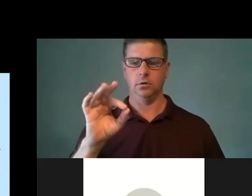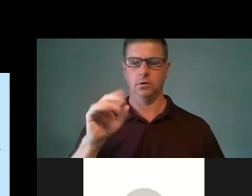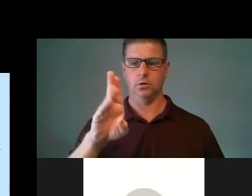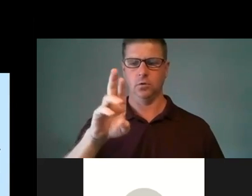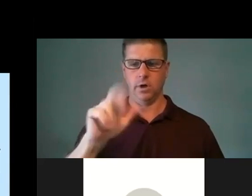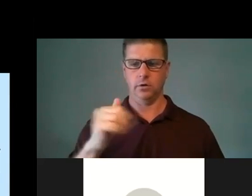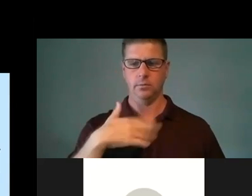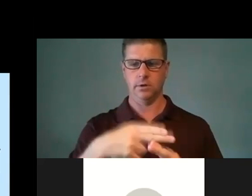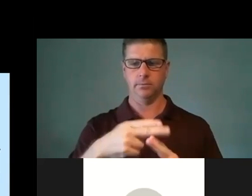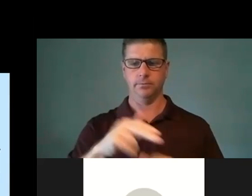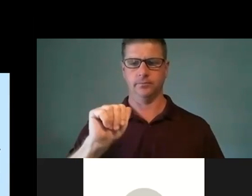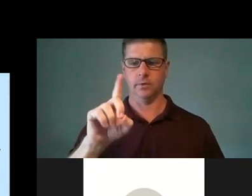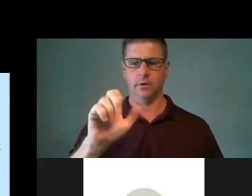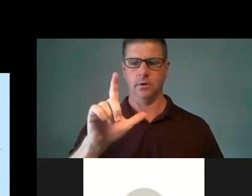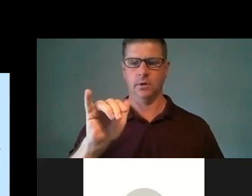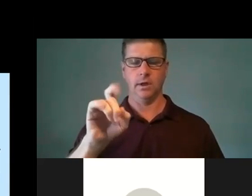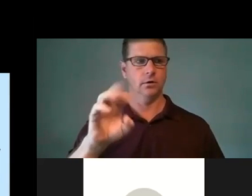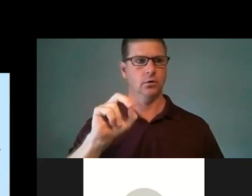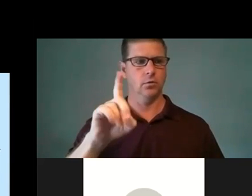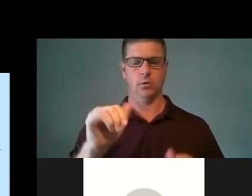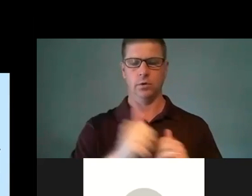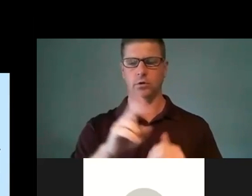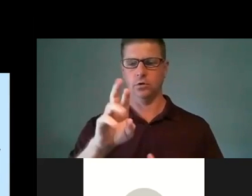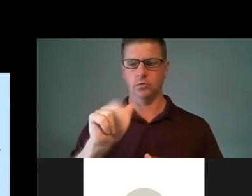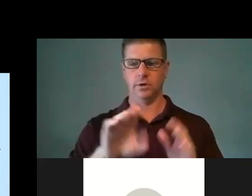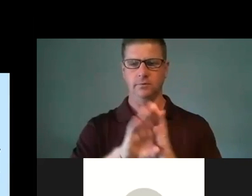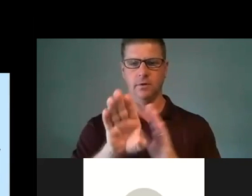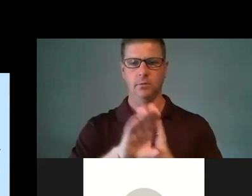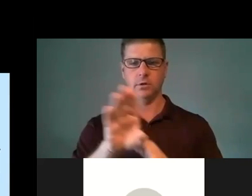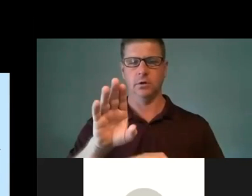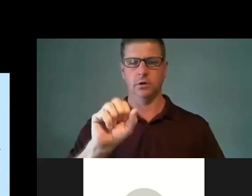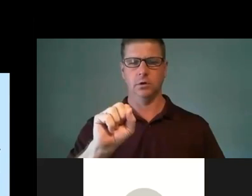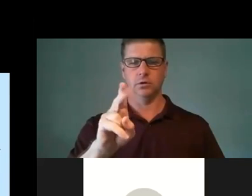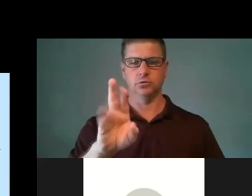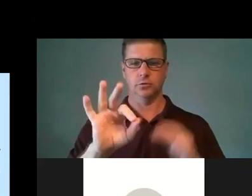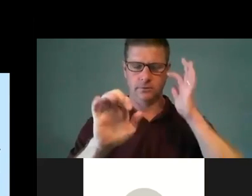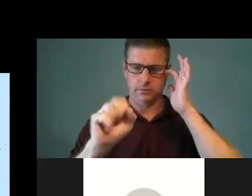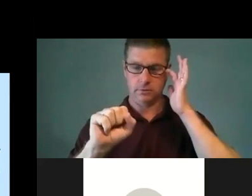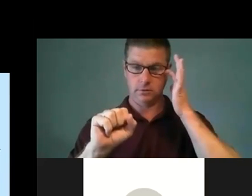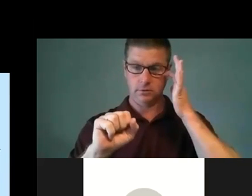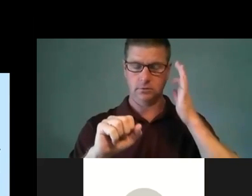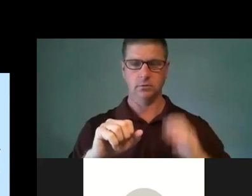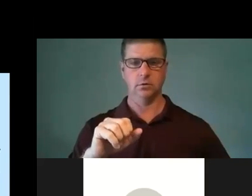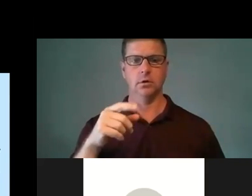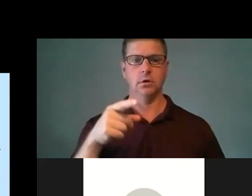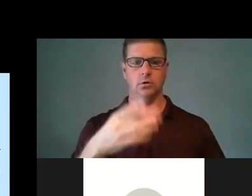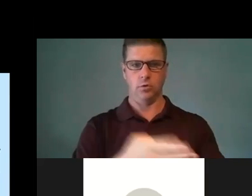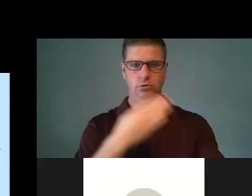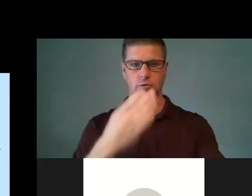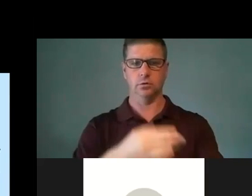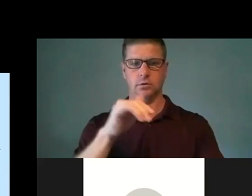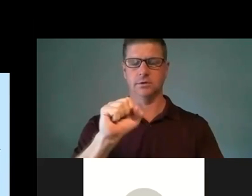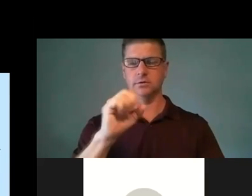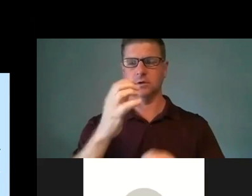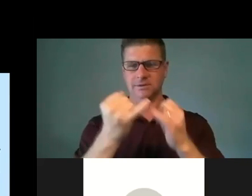is Adelaide Roddy, project manager with the URA Development Services. And next for your consideration is the Skinny